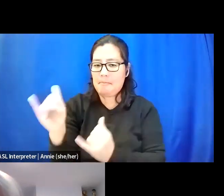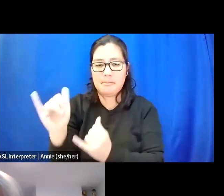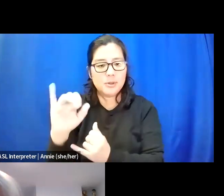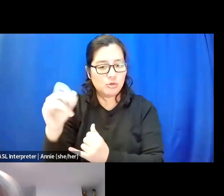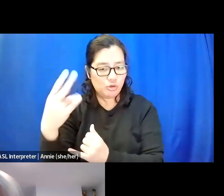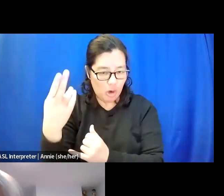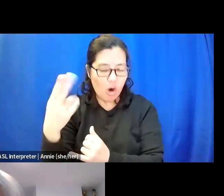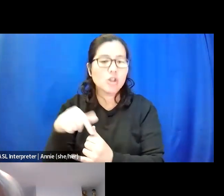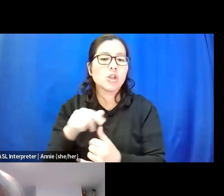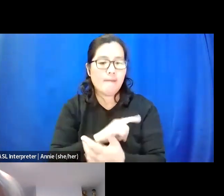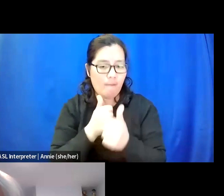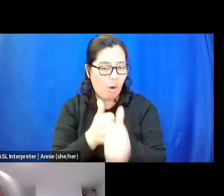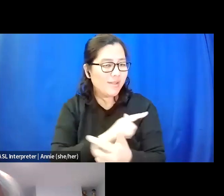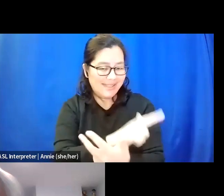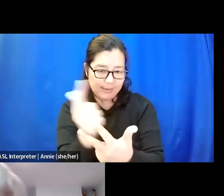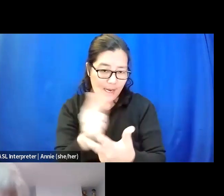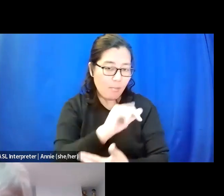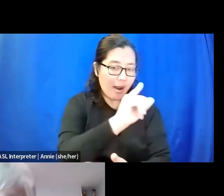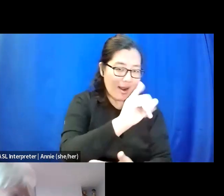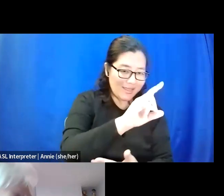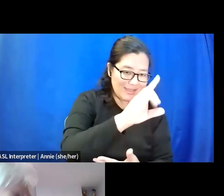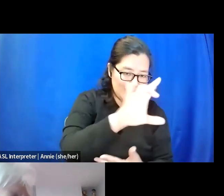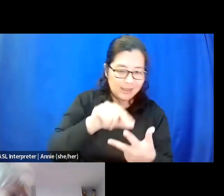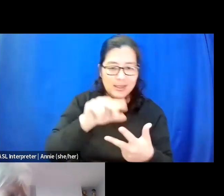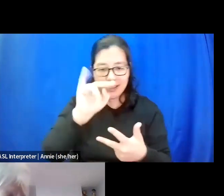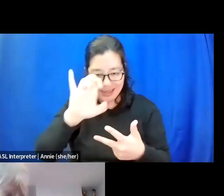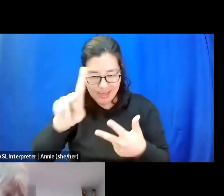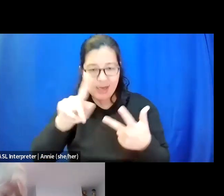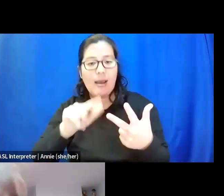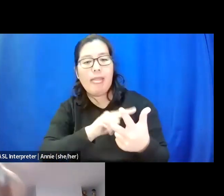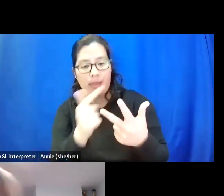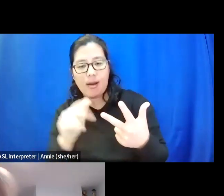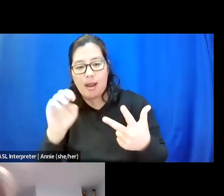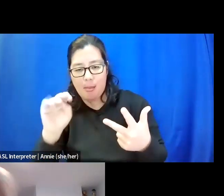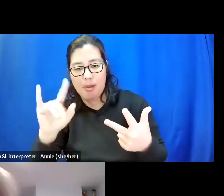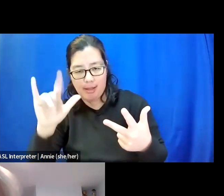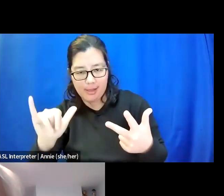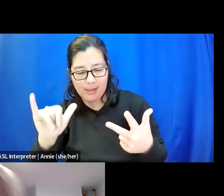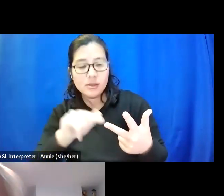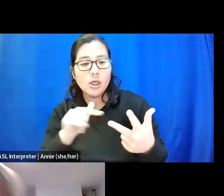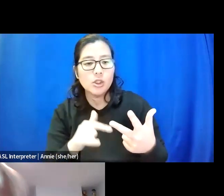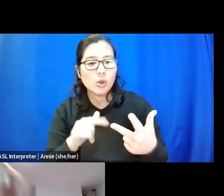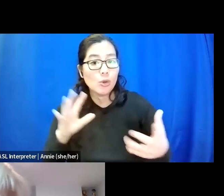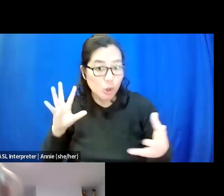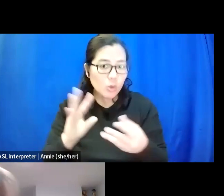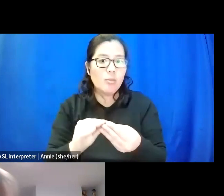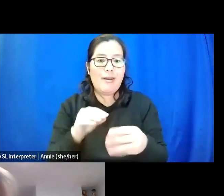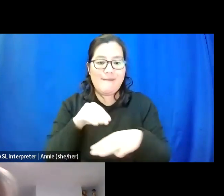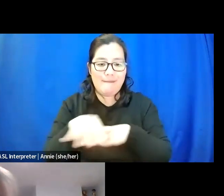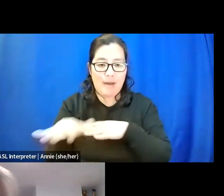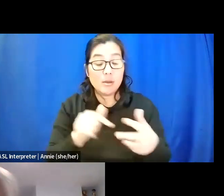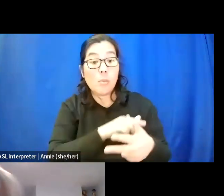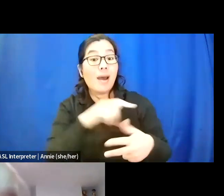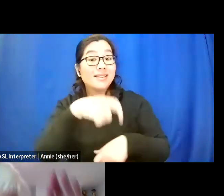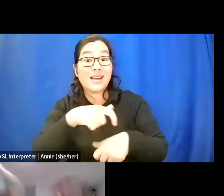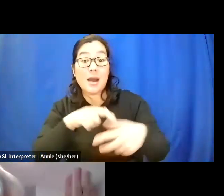IDC, Nick's, and then Emily's, and by the, so there was a cumulative effect. So by the time I got to